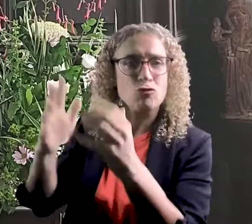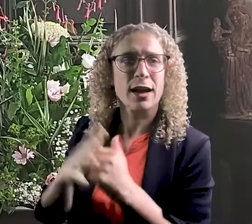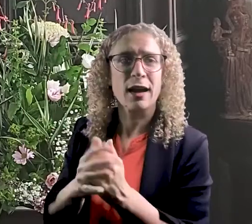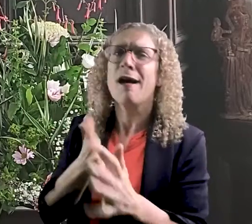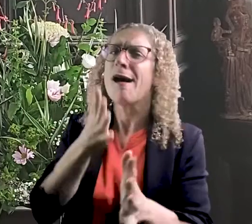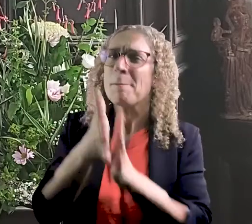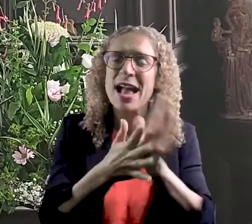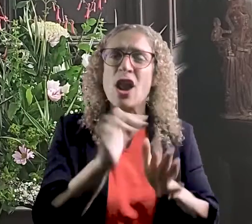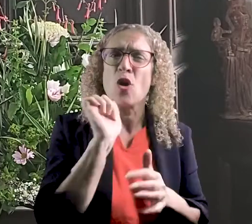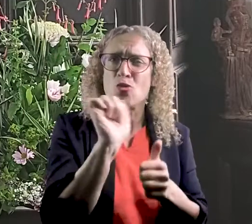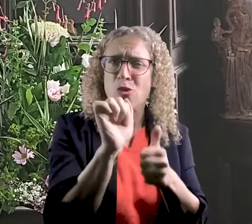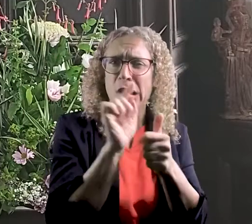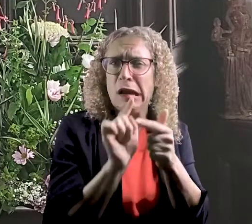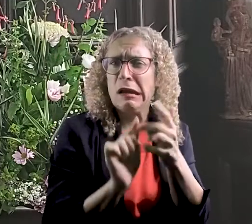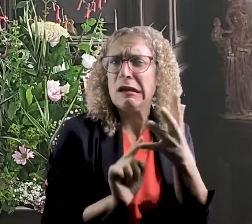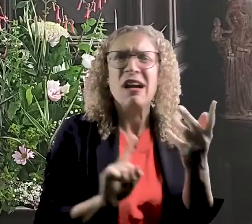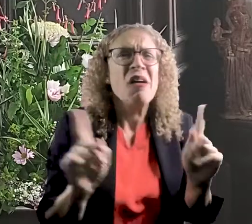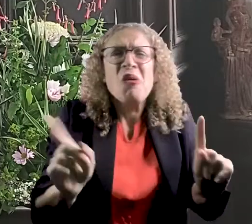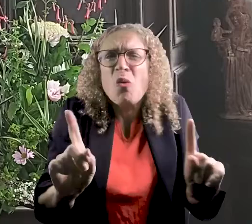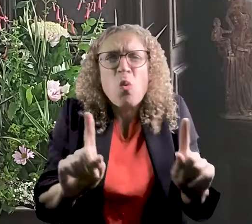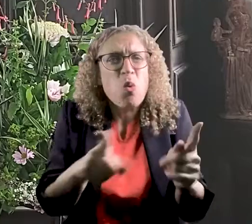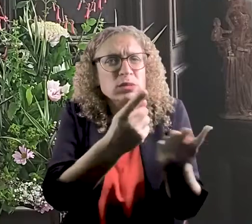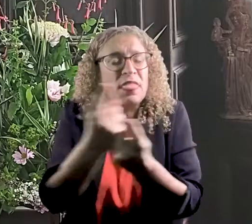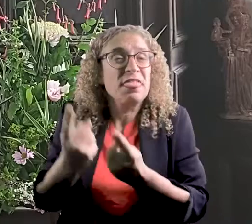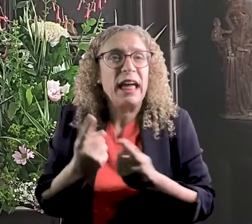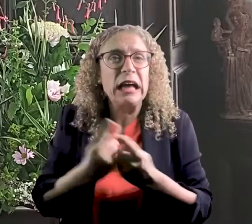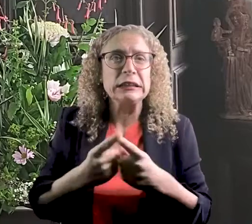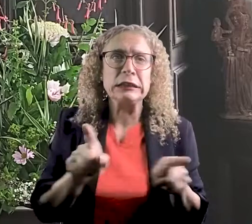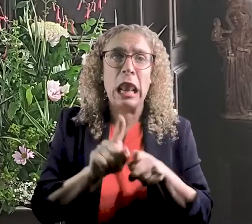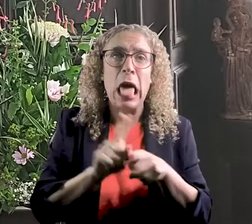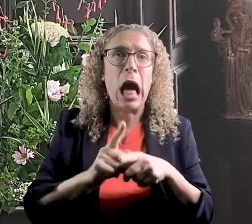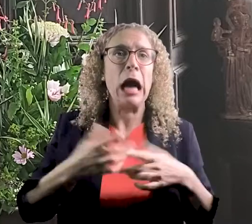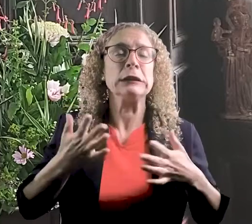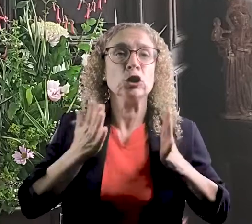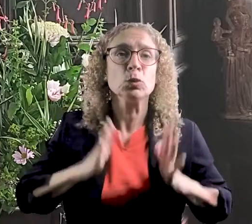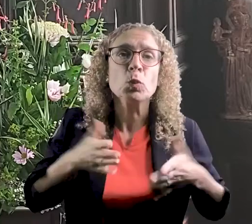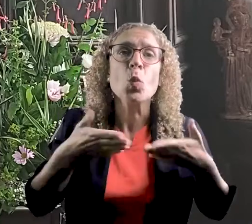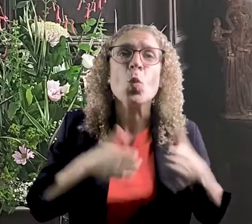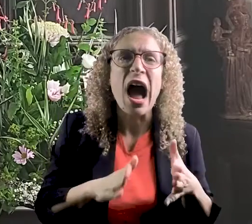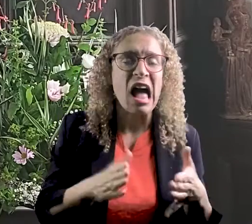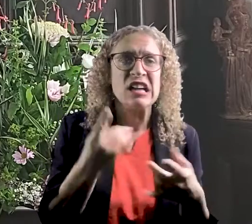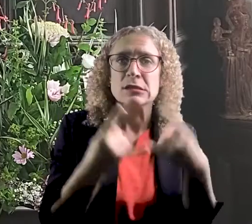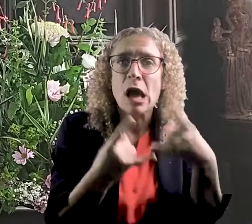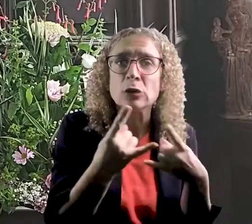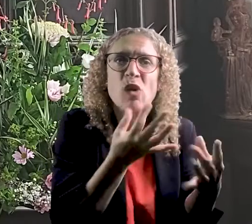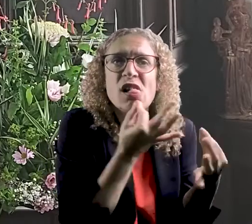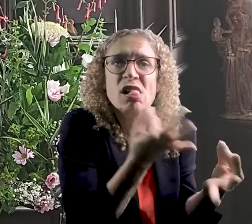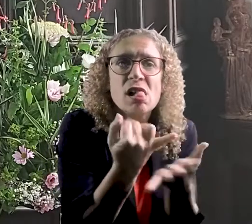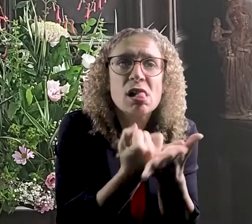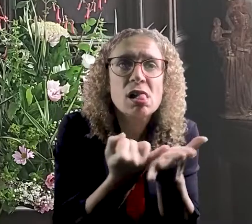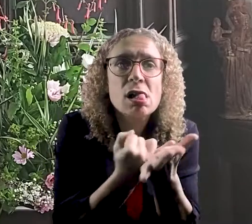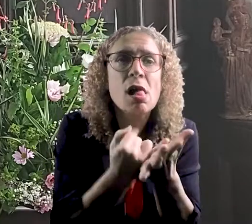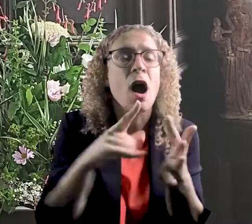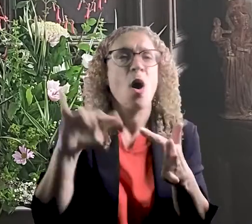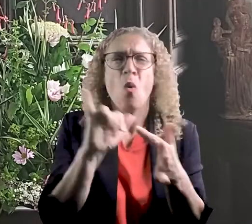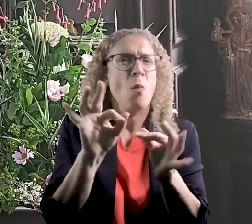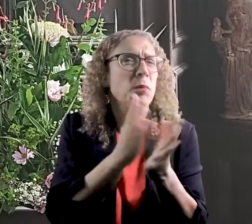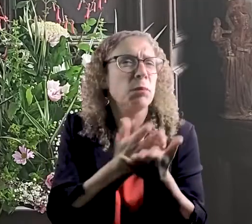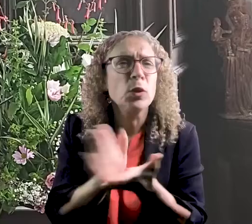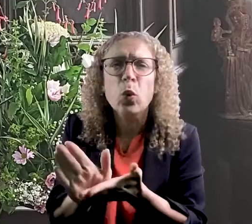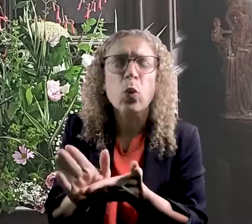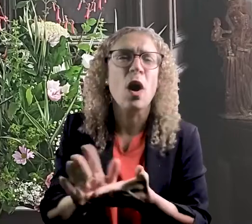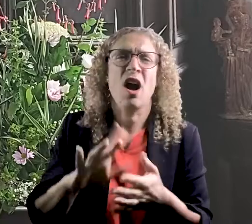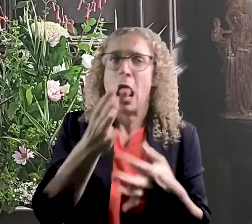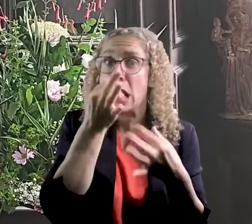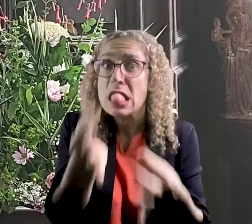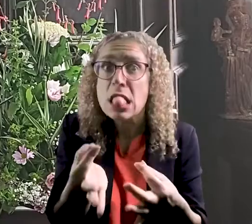Put to death, therefore, whatever belongs to your earthly nature: sexual immorality,